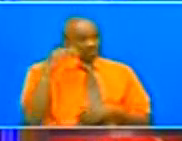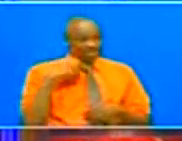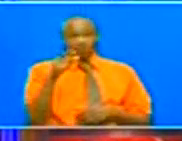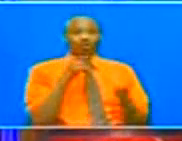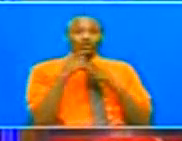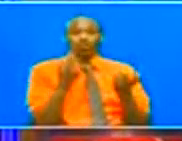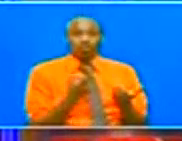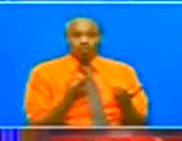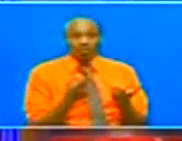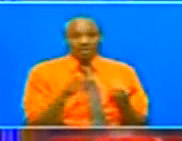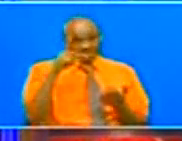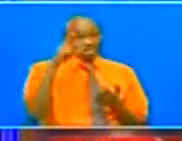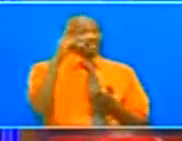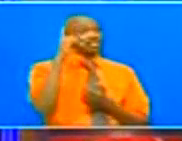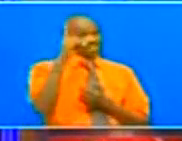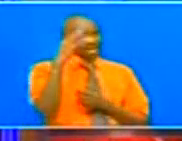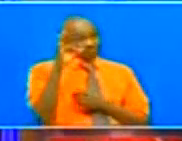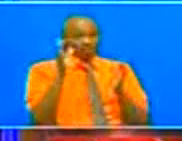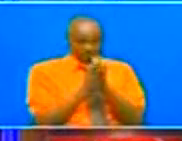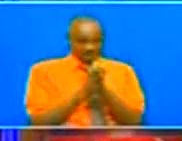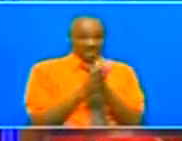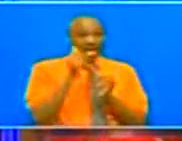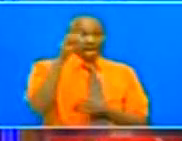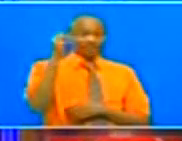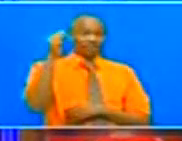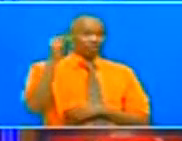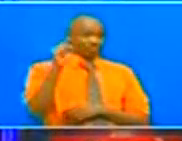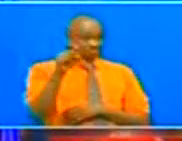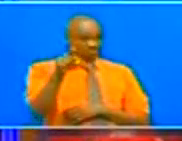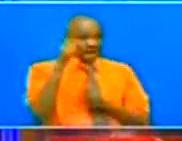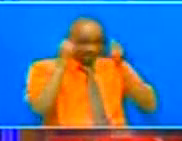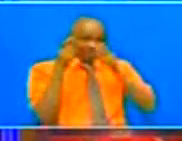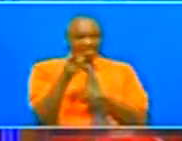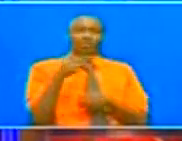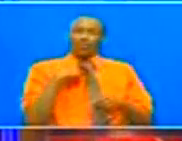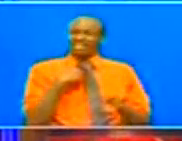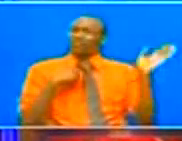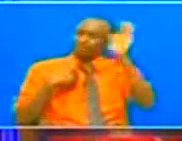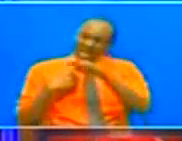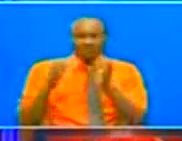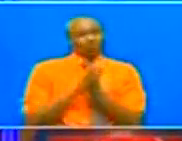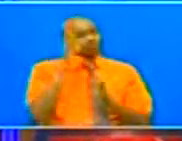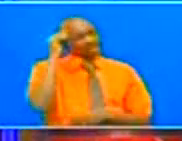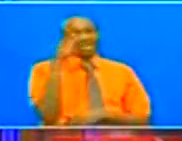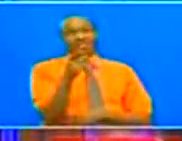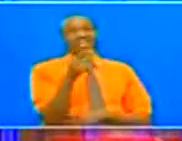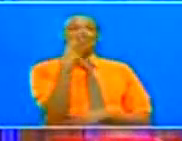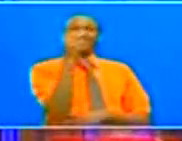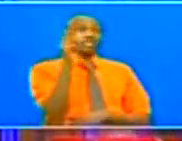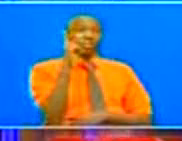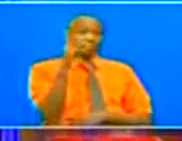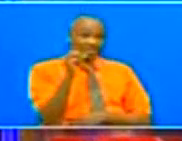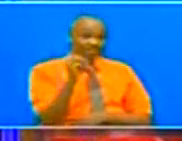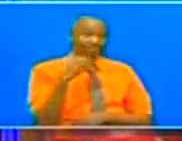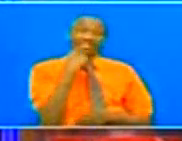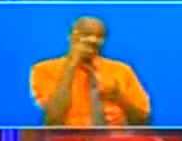of KDF and AMISOM, within the umbrella of AMISOM. We are taking them back to Somalia, across the border, 30 kilometers. But let me